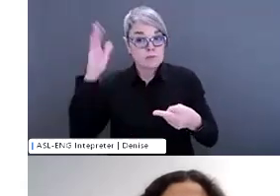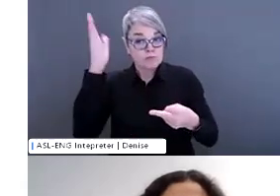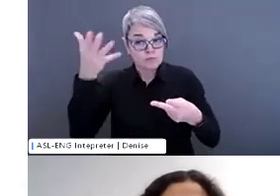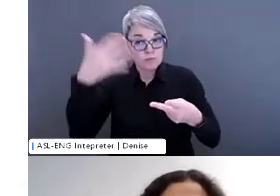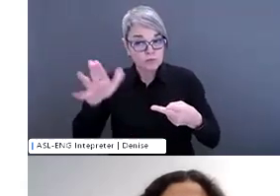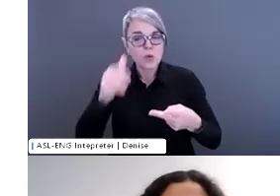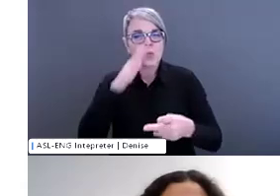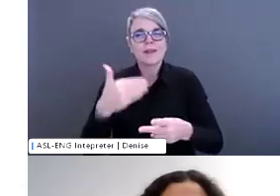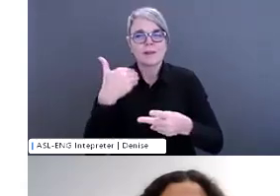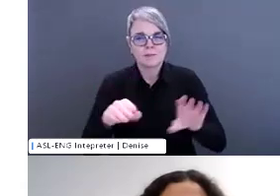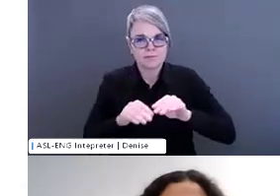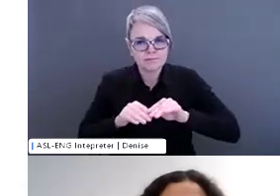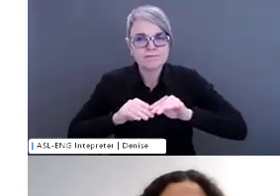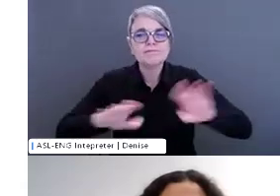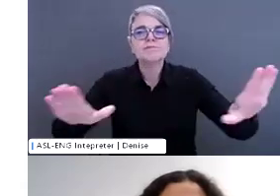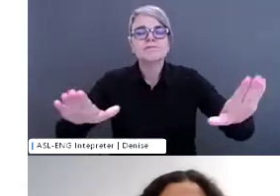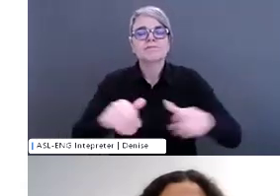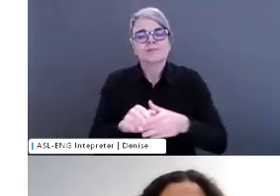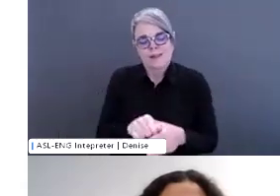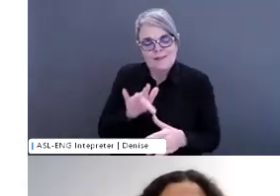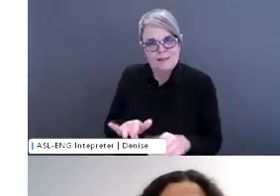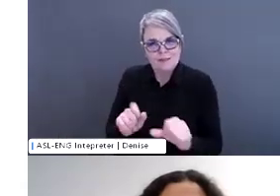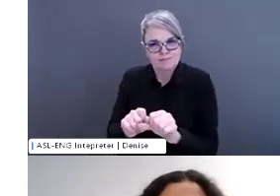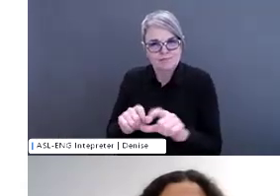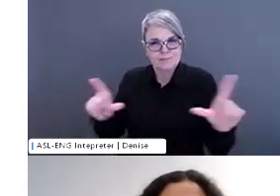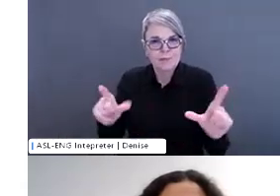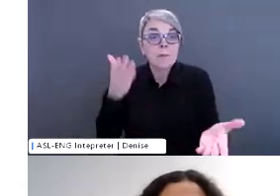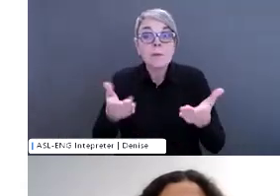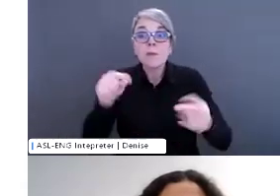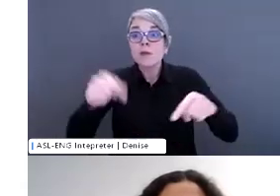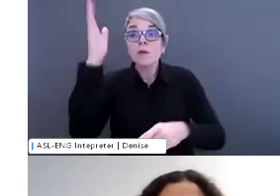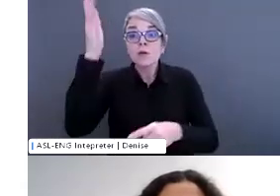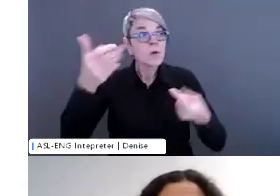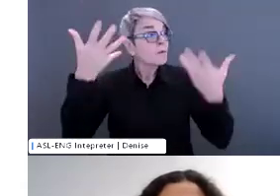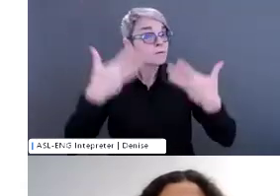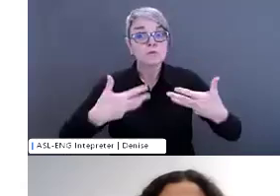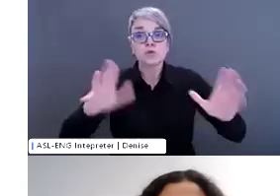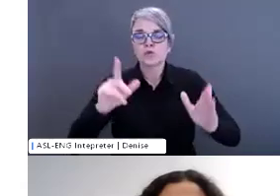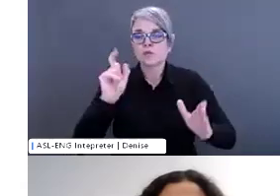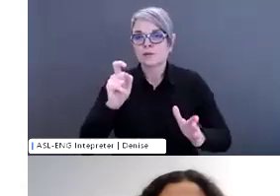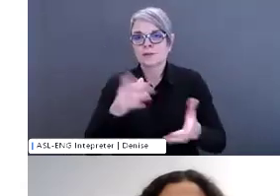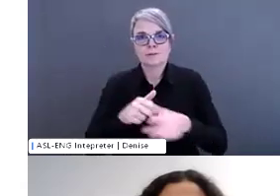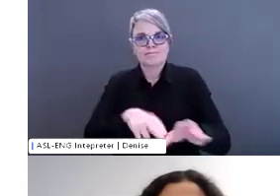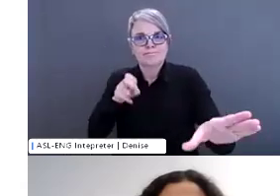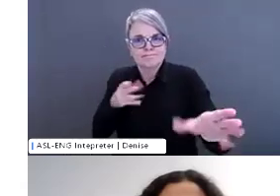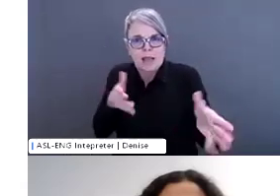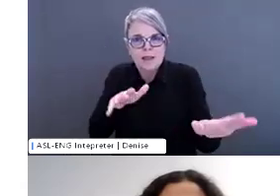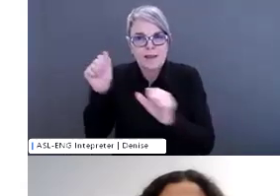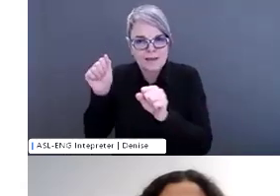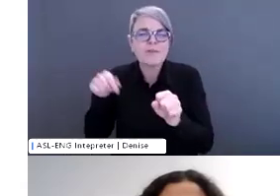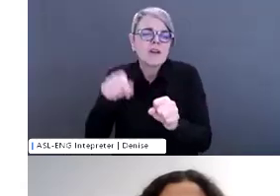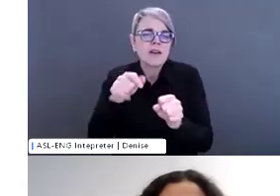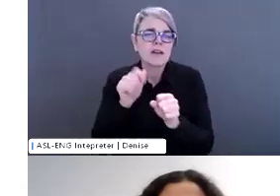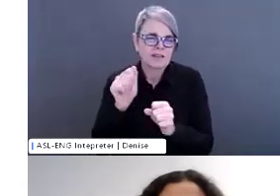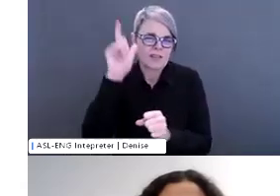provide your feedback if you're not able to do it right away after the session. We are recording the session. It will be posted on our